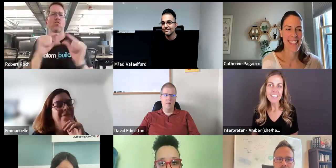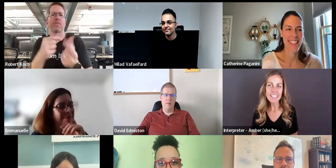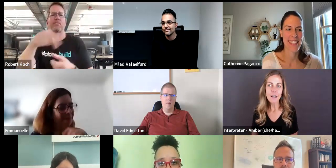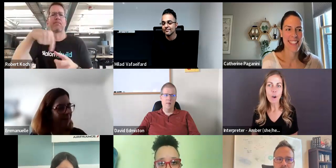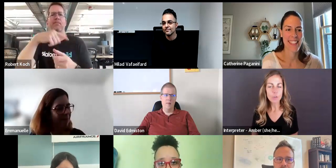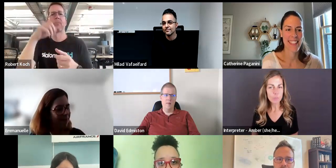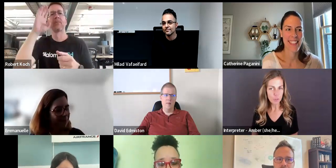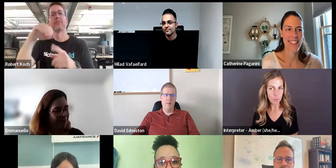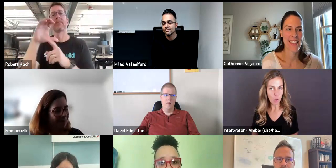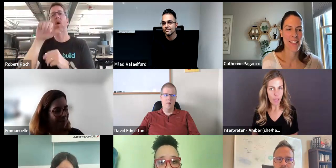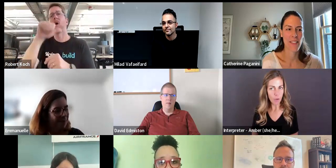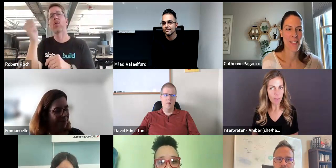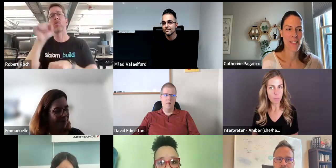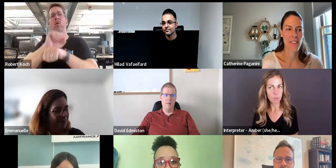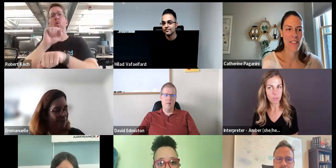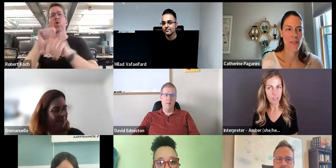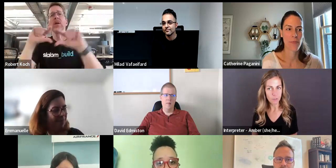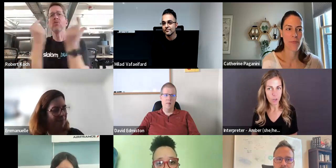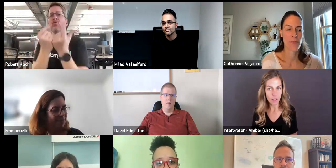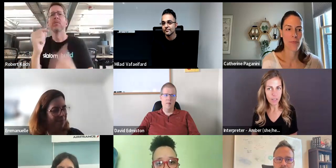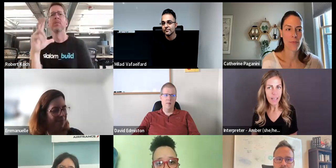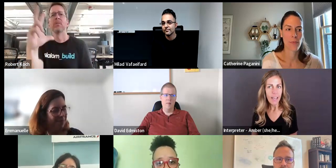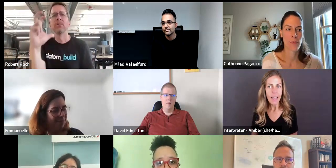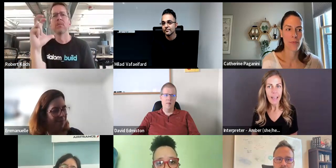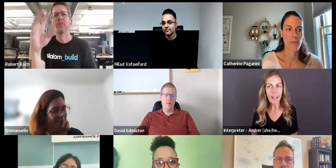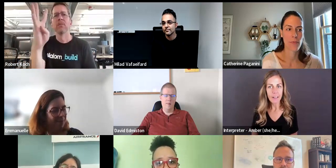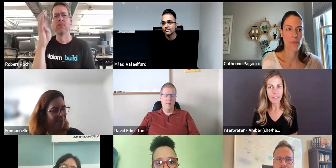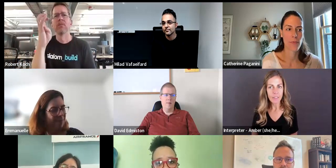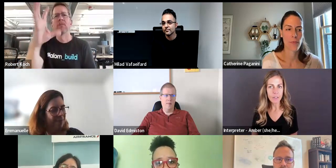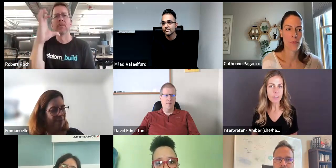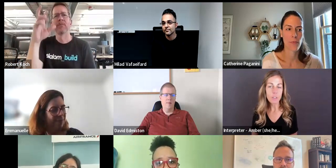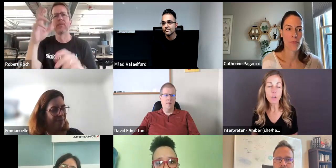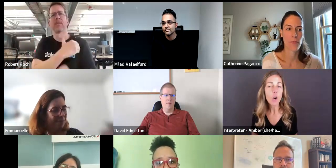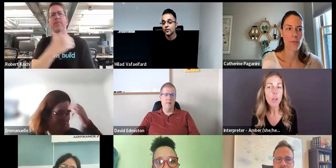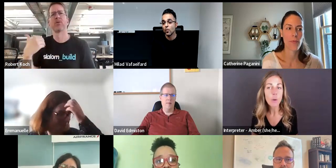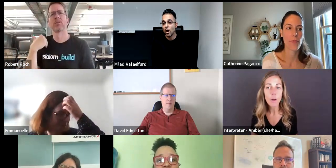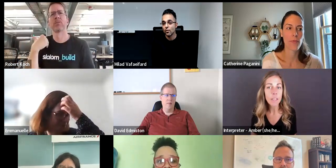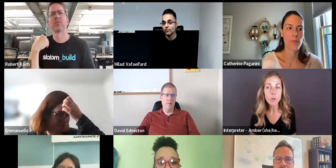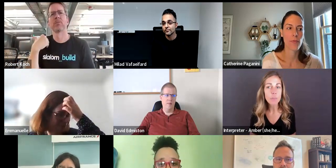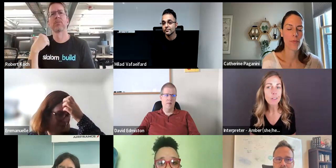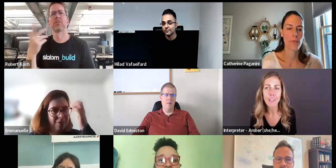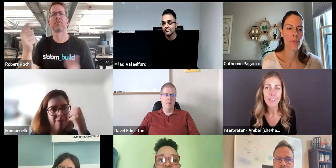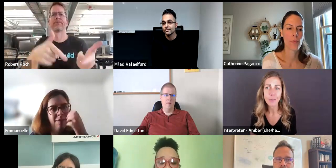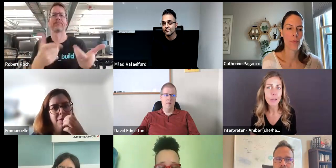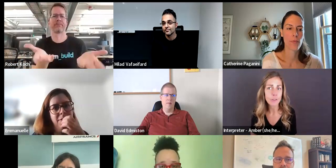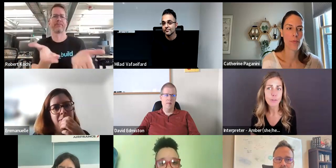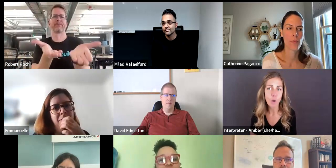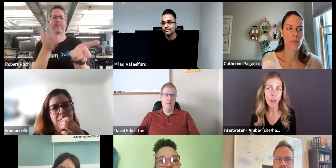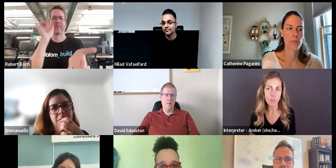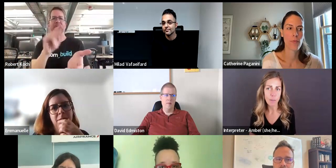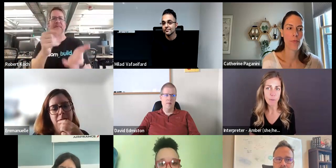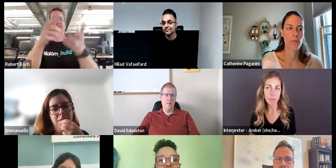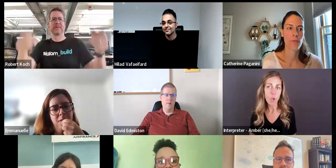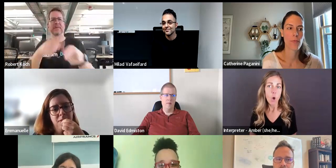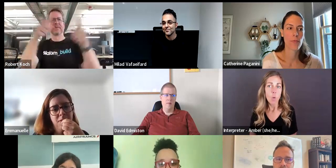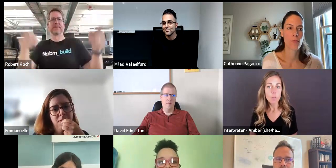I think our group is small now because we're just getting started. And there are other working groups that are like 300,